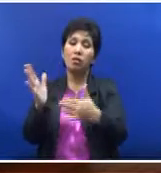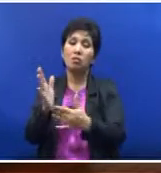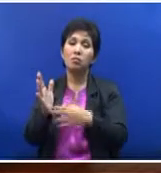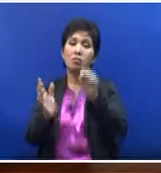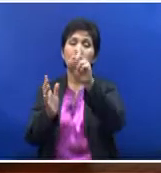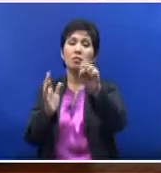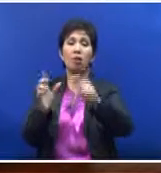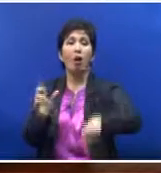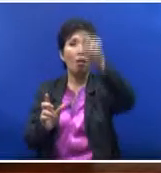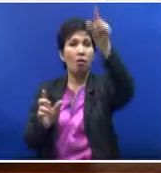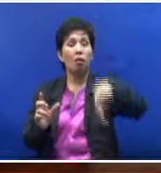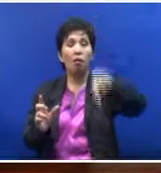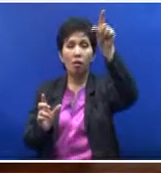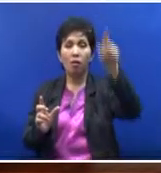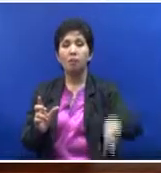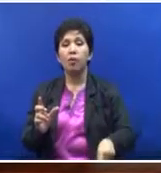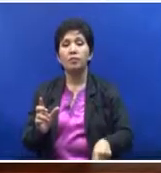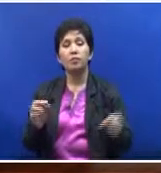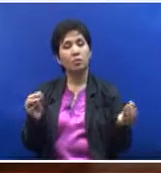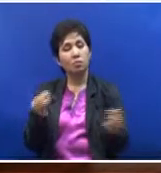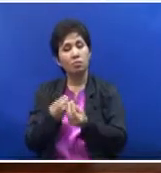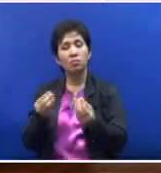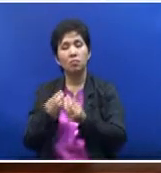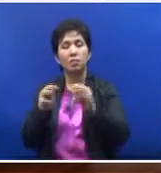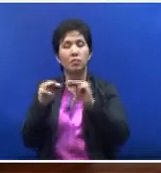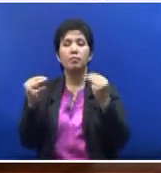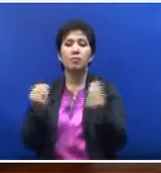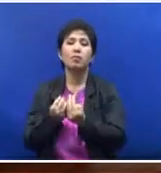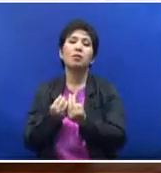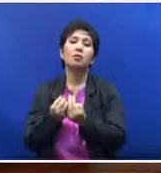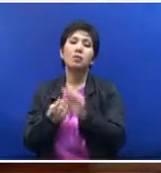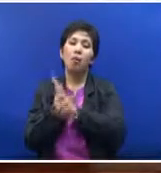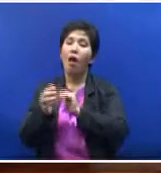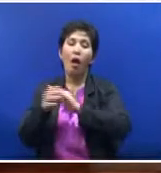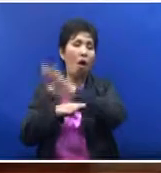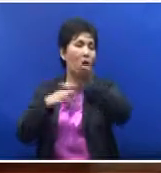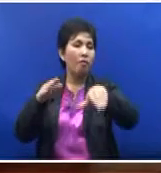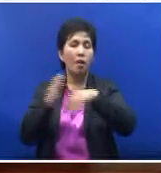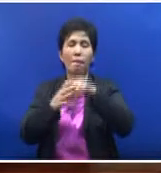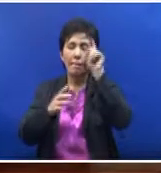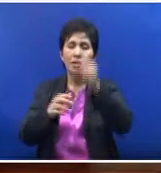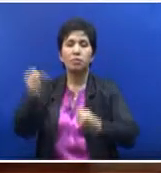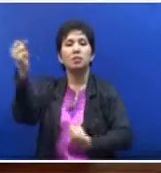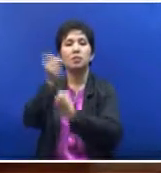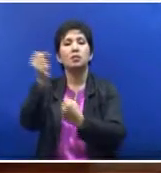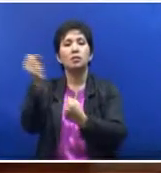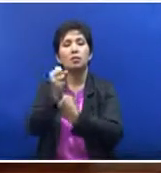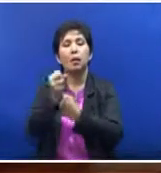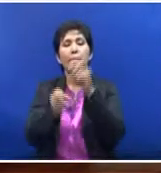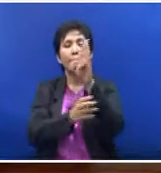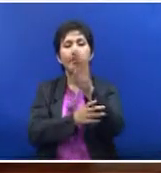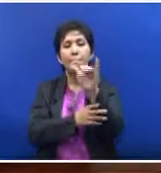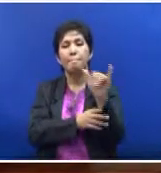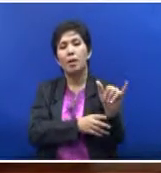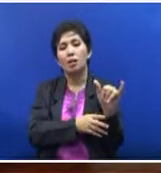on the graphs, meaning that it is more quantitative in nature. Okay, everything must be supported with numbers.